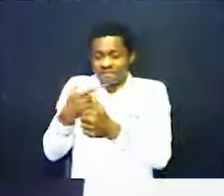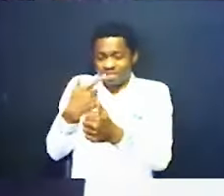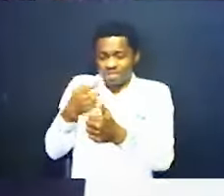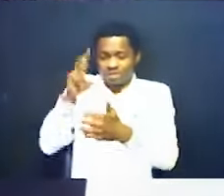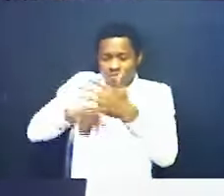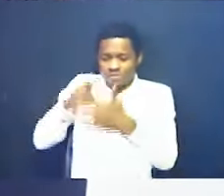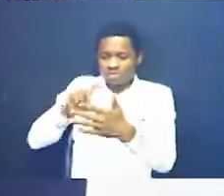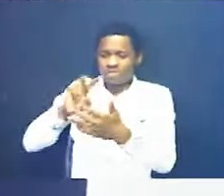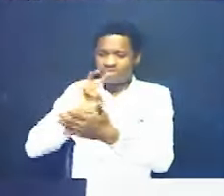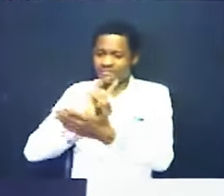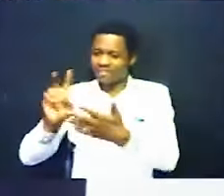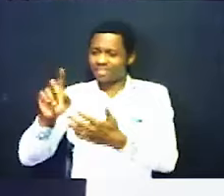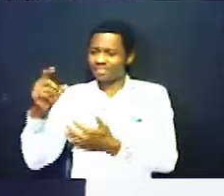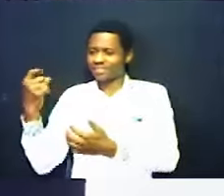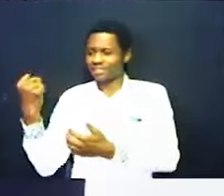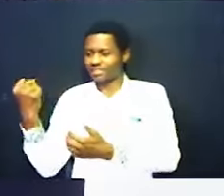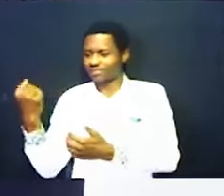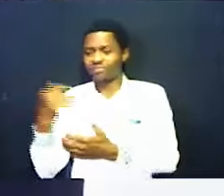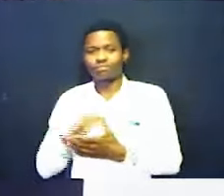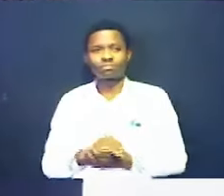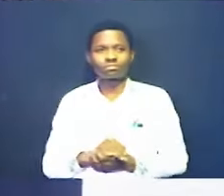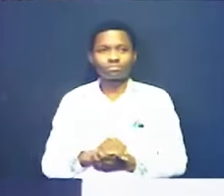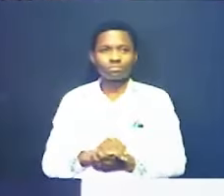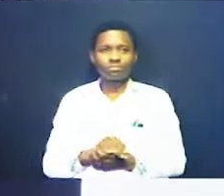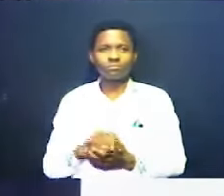one. I